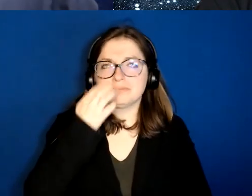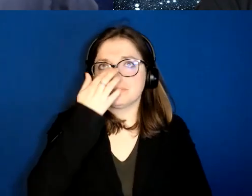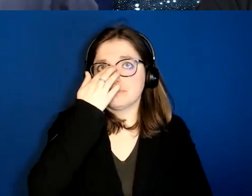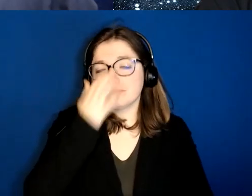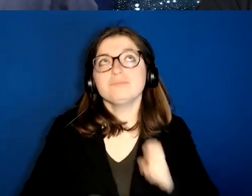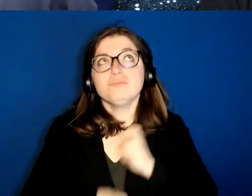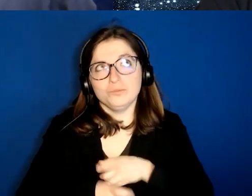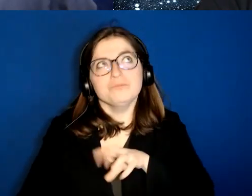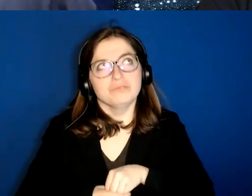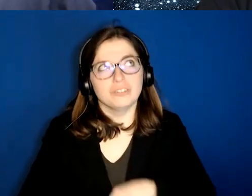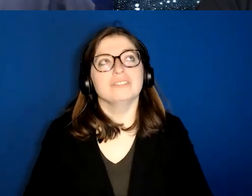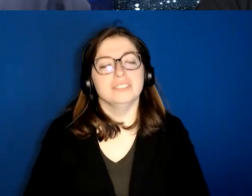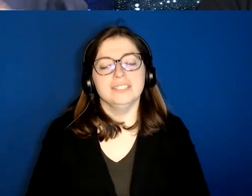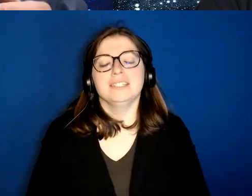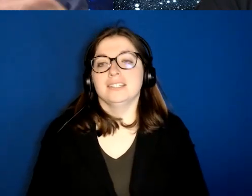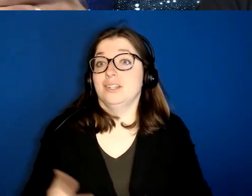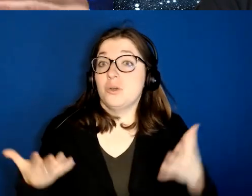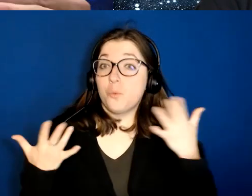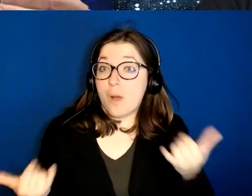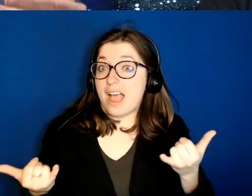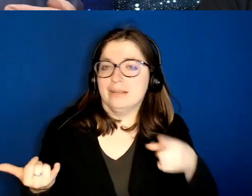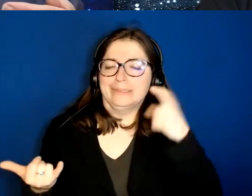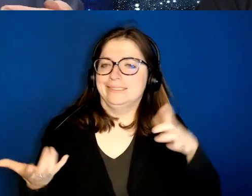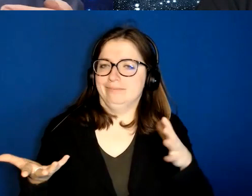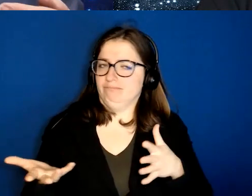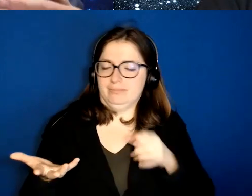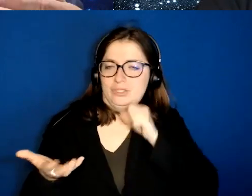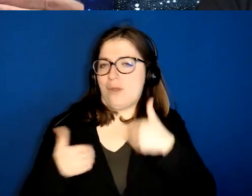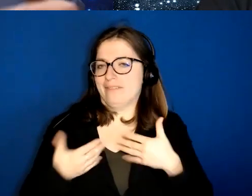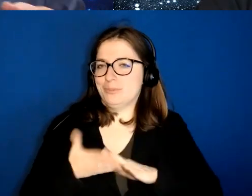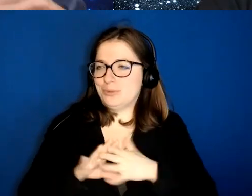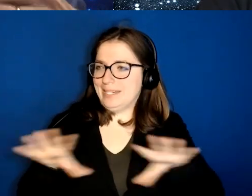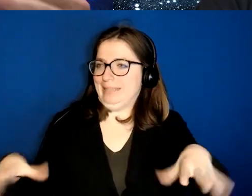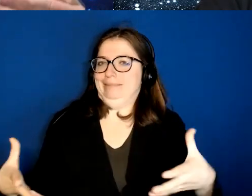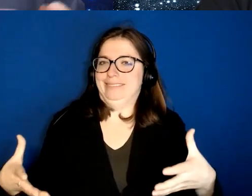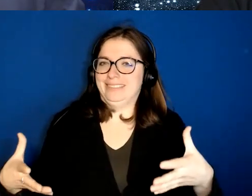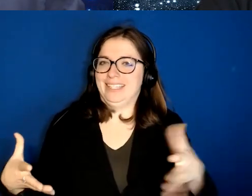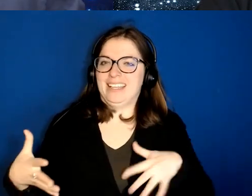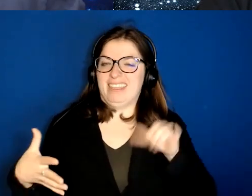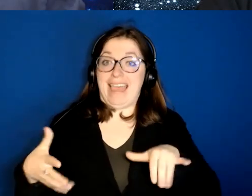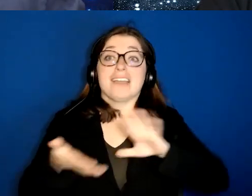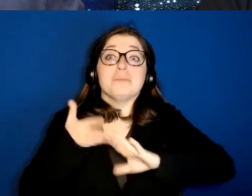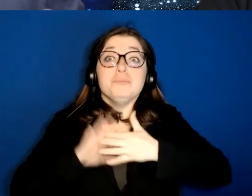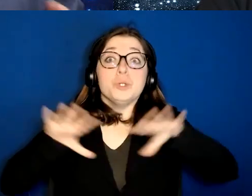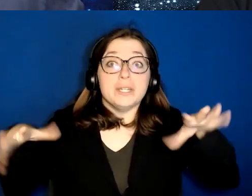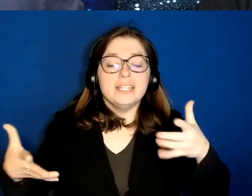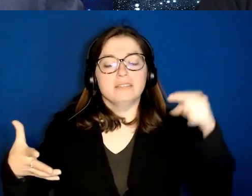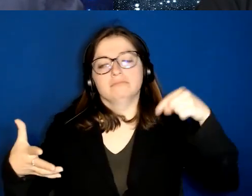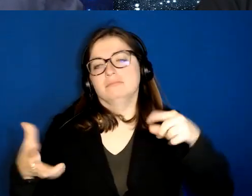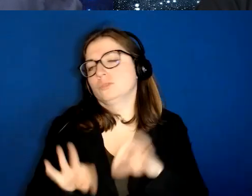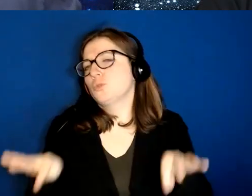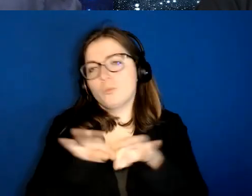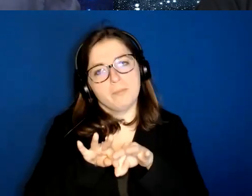to get involved because there's not a community necessarily. And building that community is something that is so